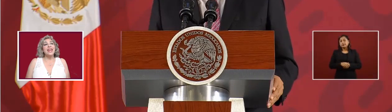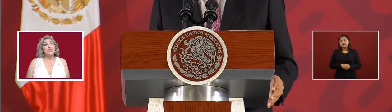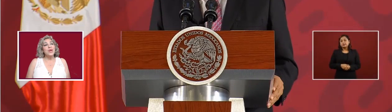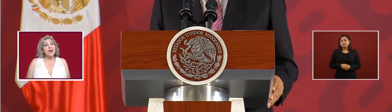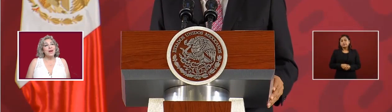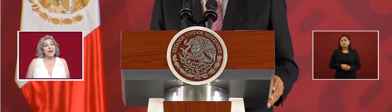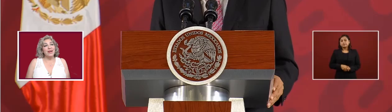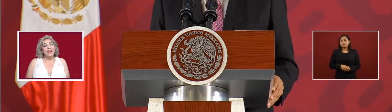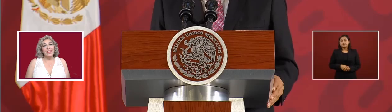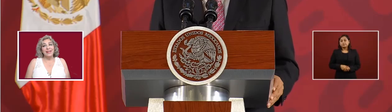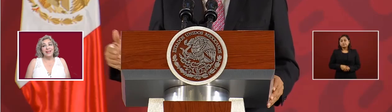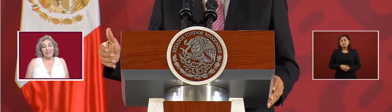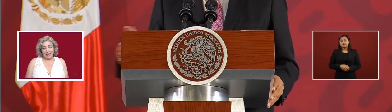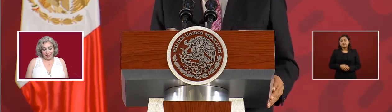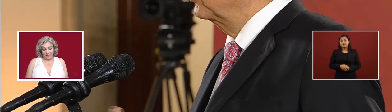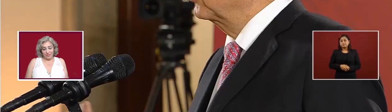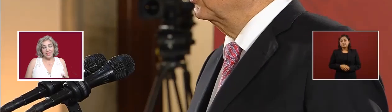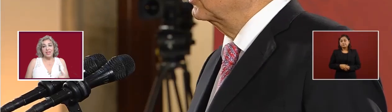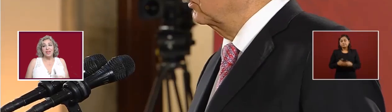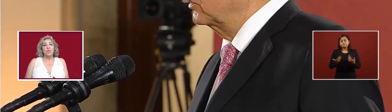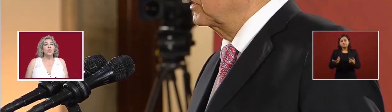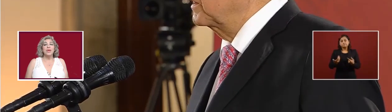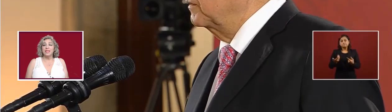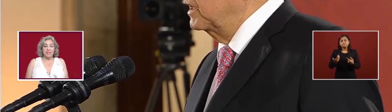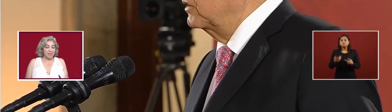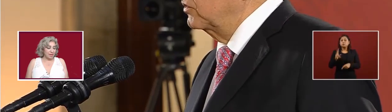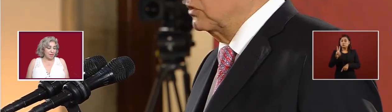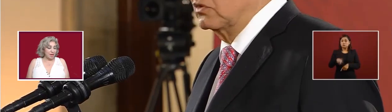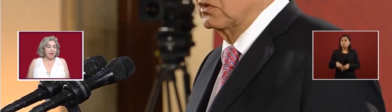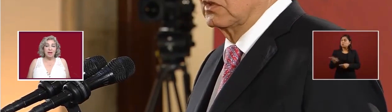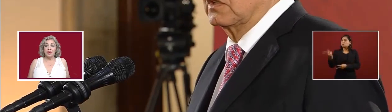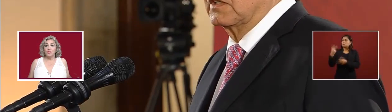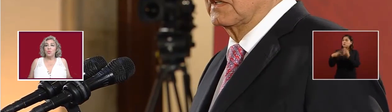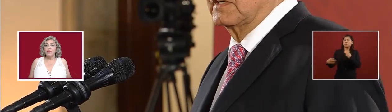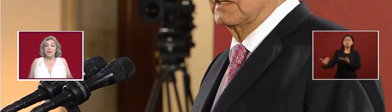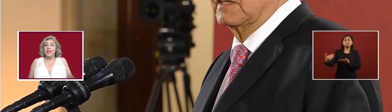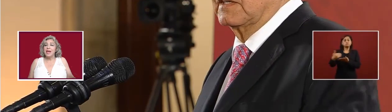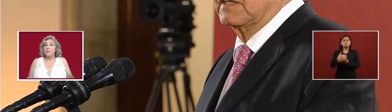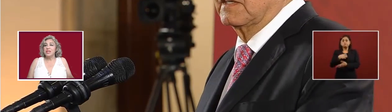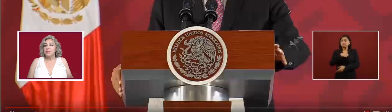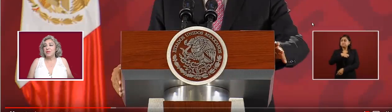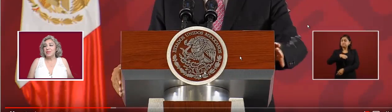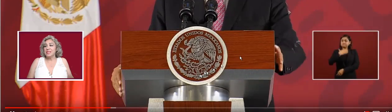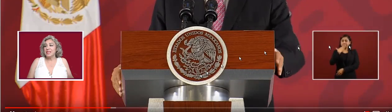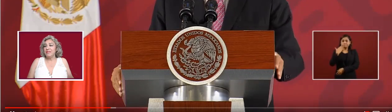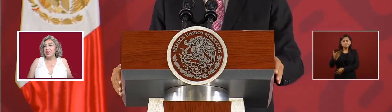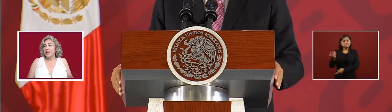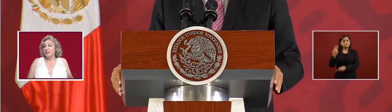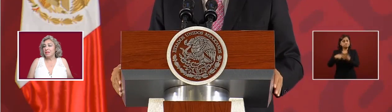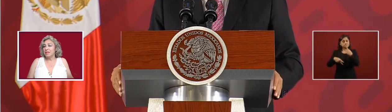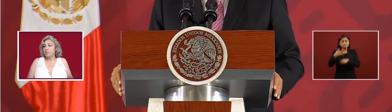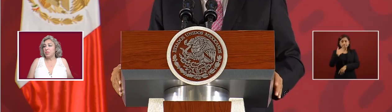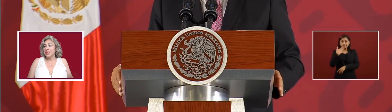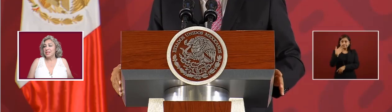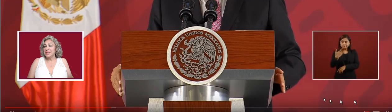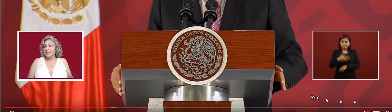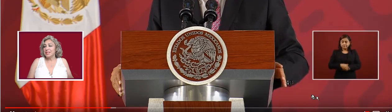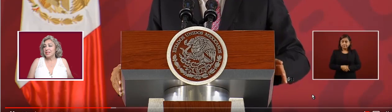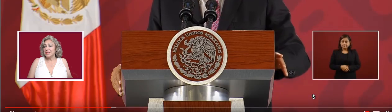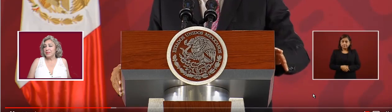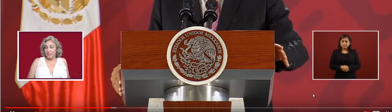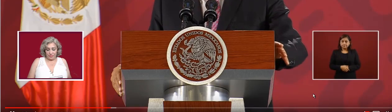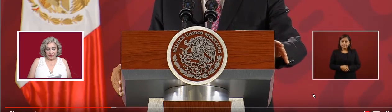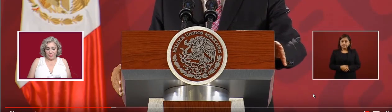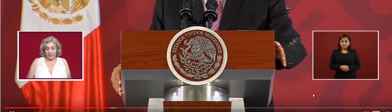And we are, with, we're very happy to be receiving the president.